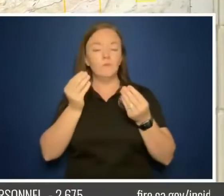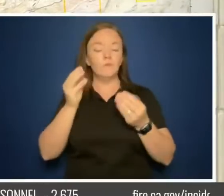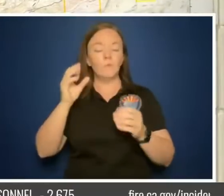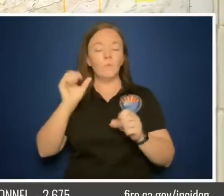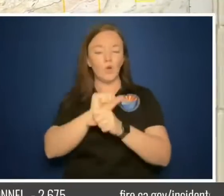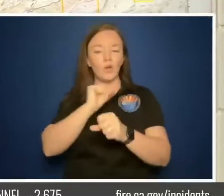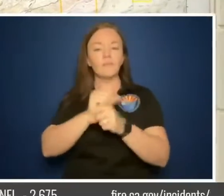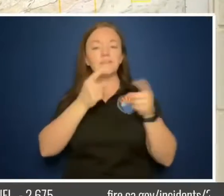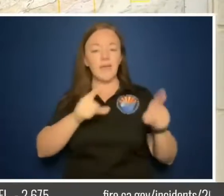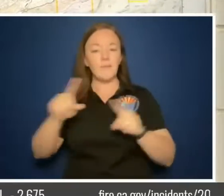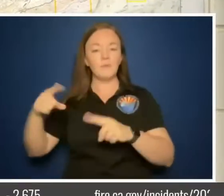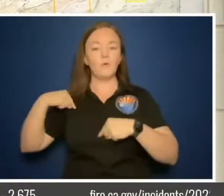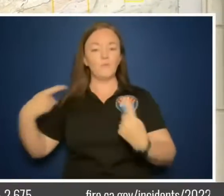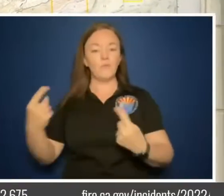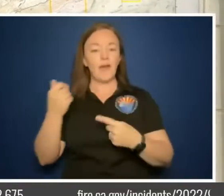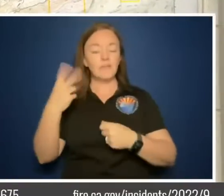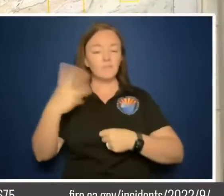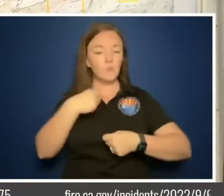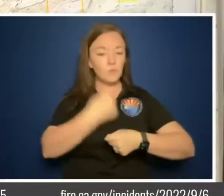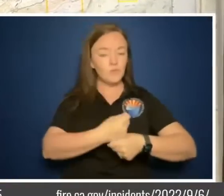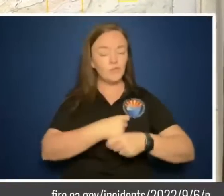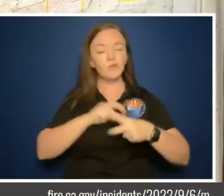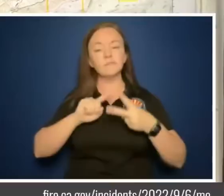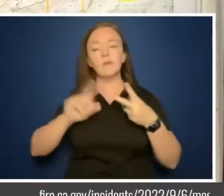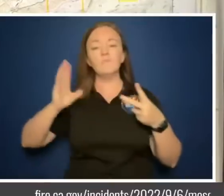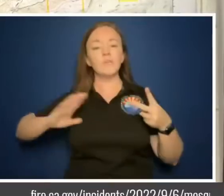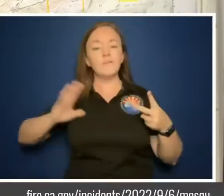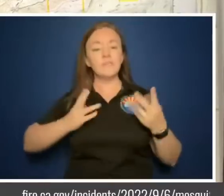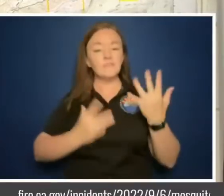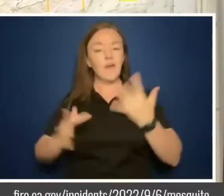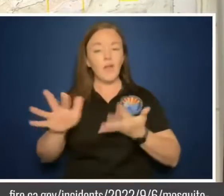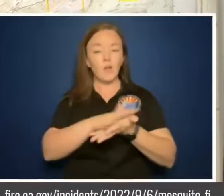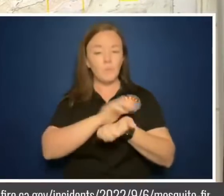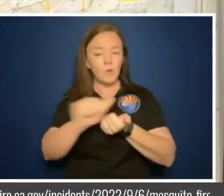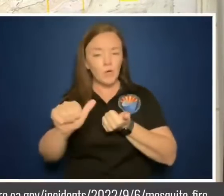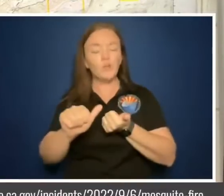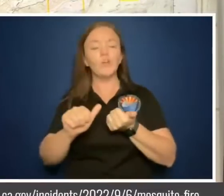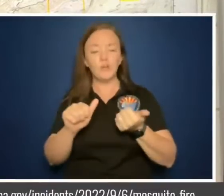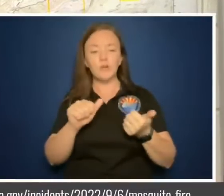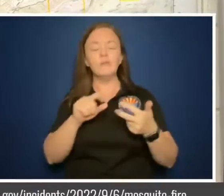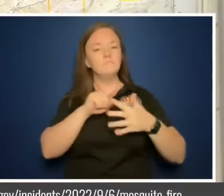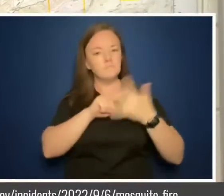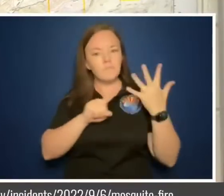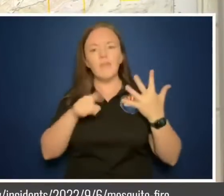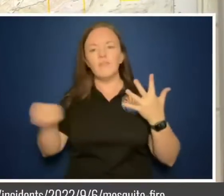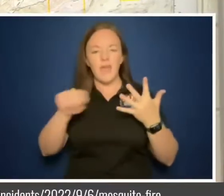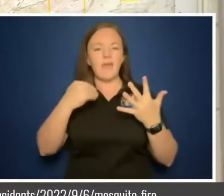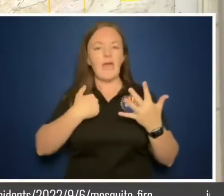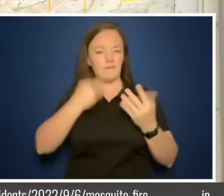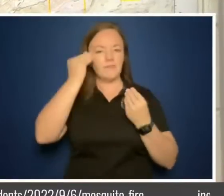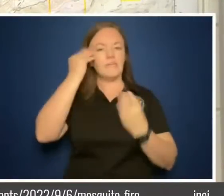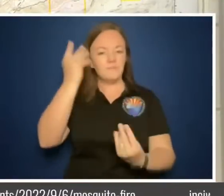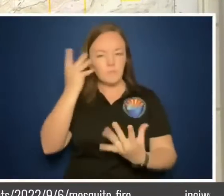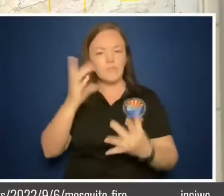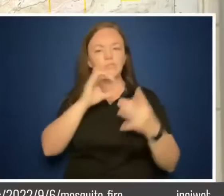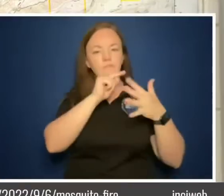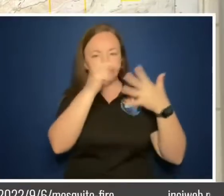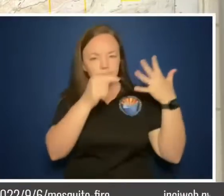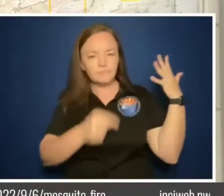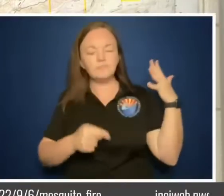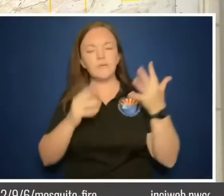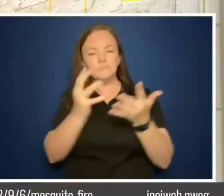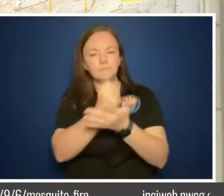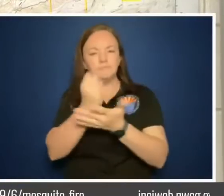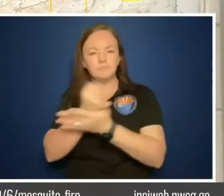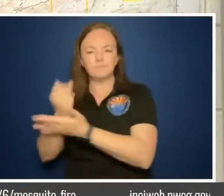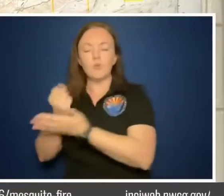years, previous burn scars. They have all that information. They're utilizing that to their advantage, and they've taken advantage